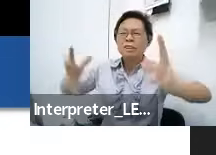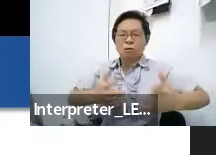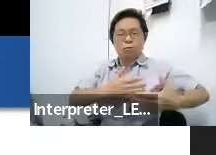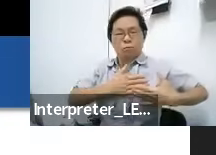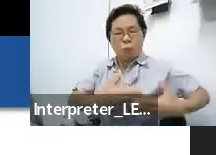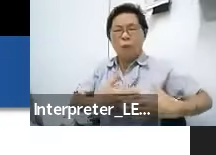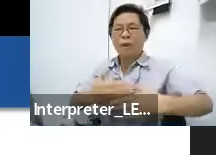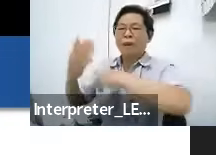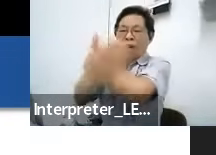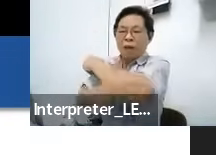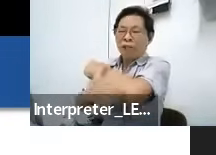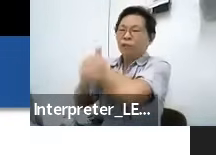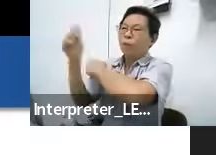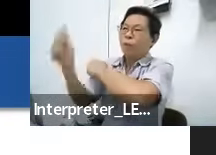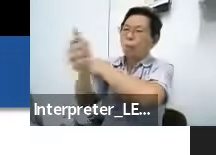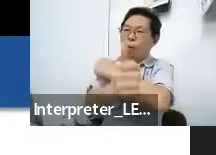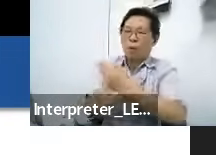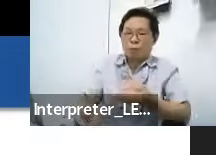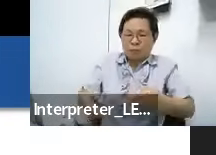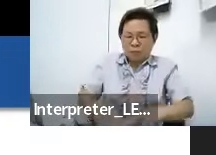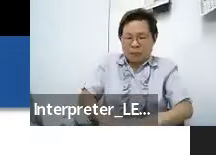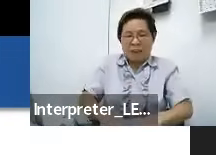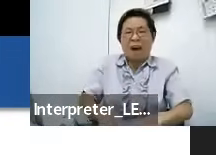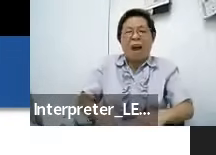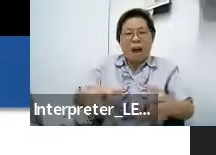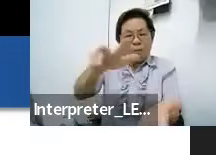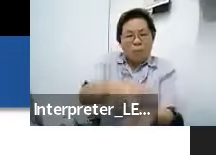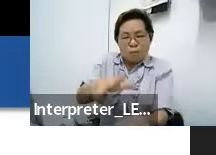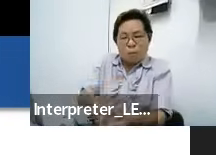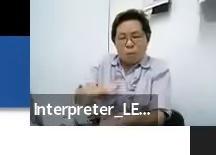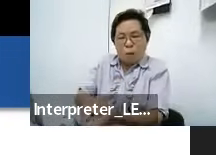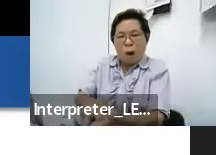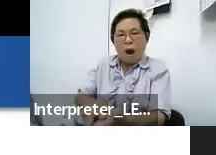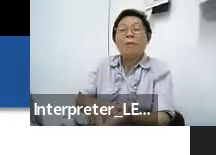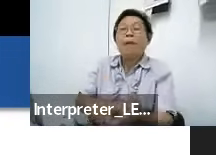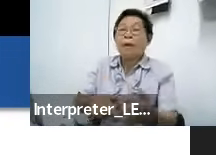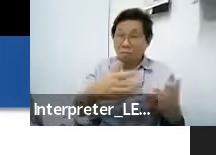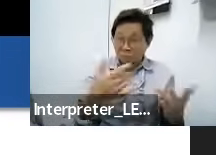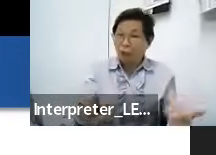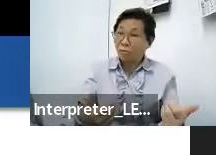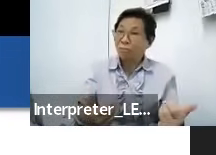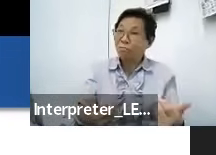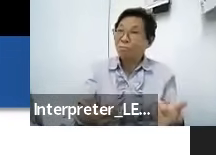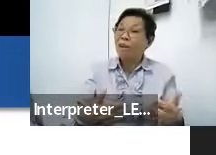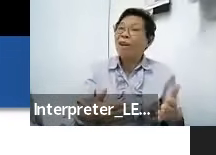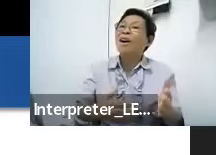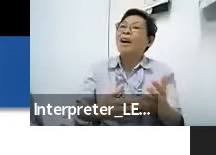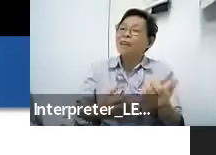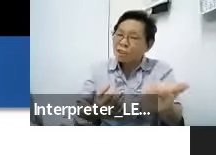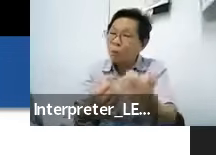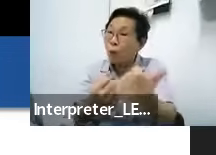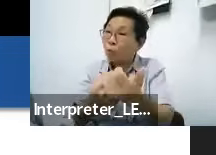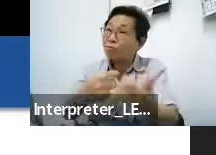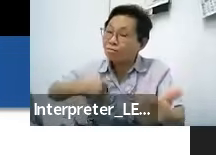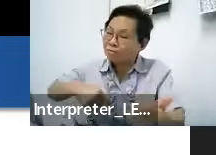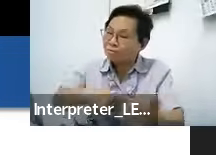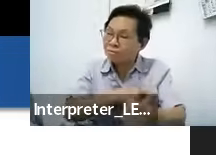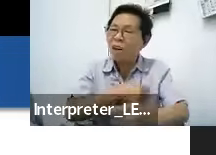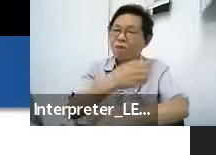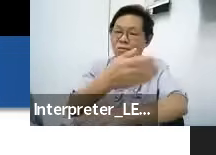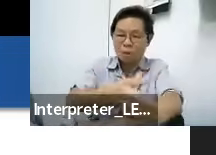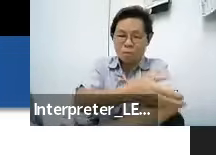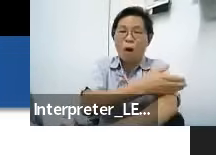have signed themselves up to have all led to how we are progressing in terms of equity and